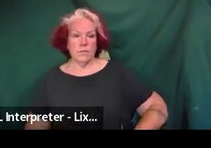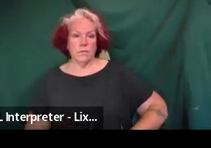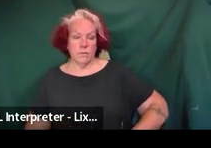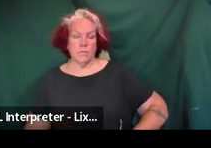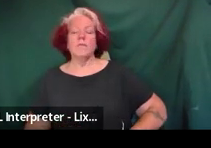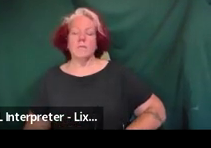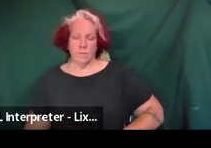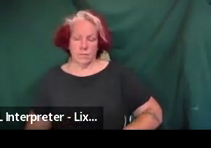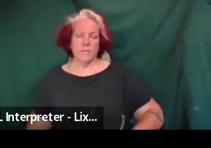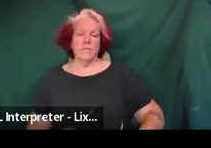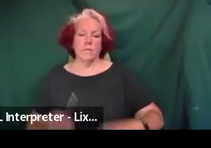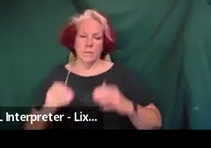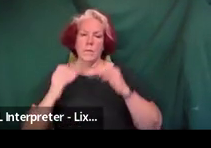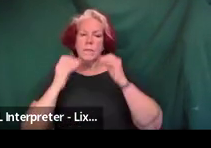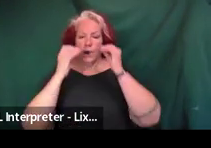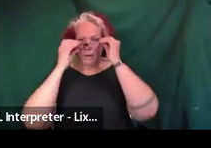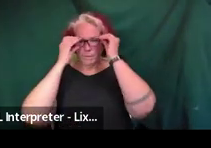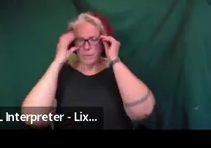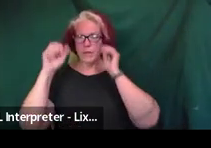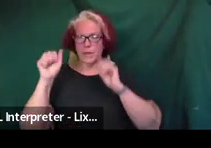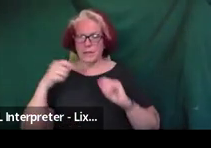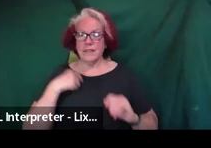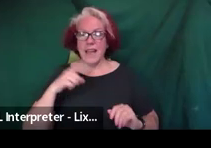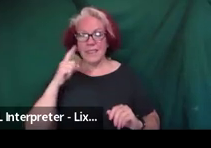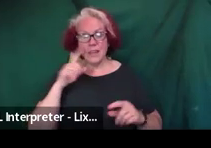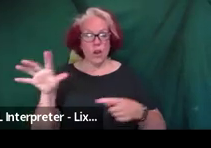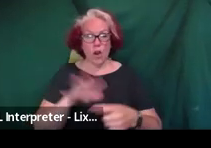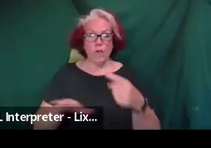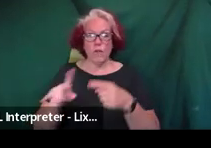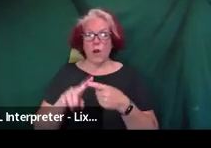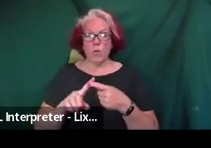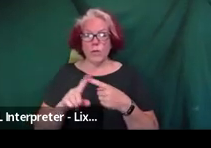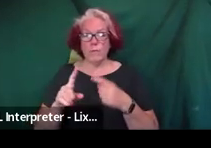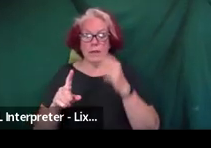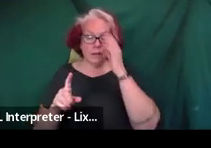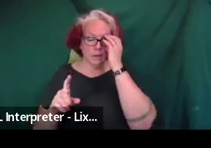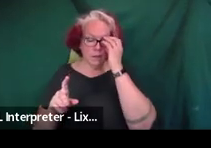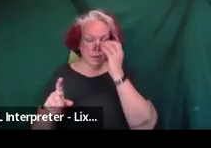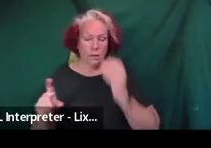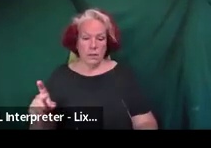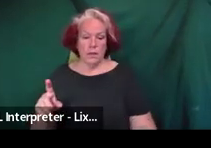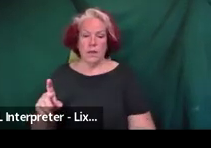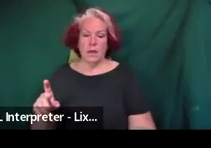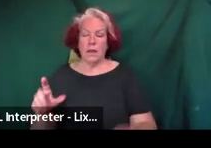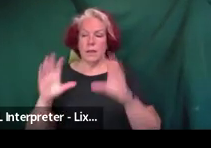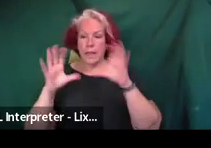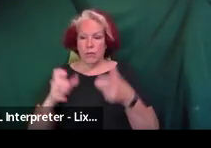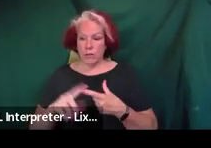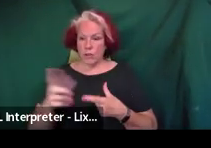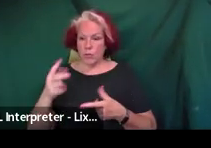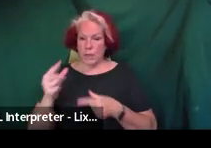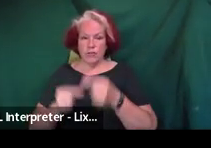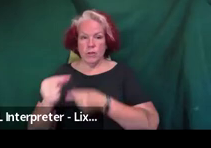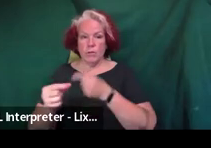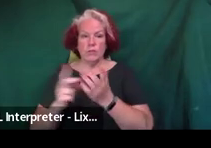Yes, I do. I think overall, we've been categorizing, you know, three generational projects moving